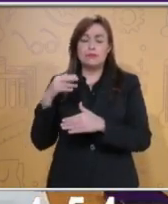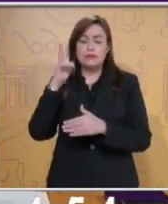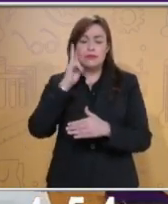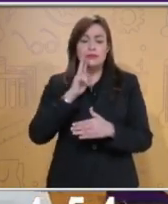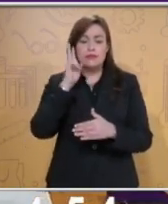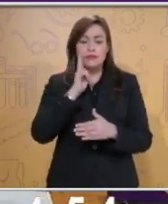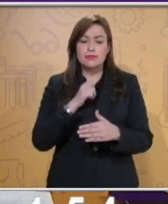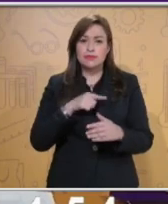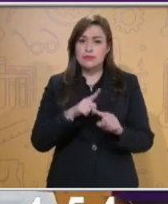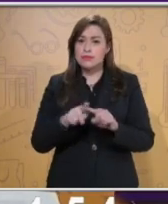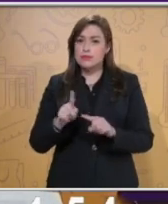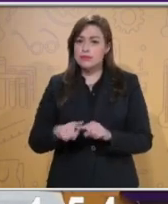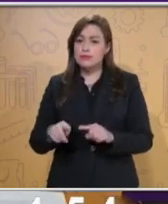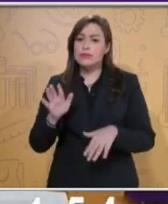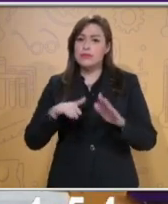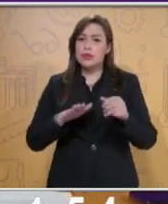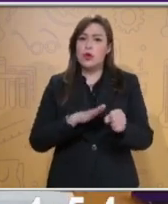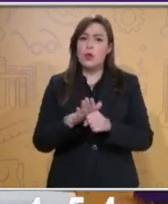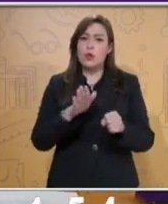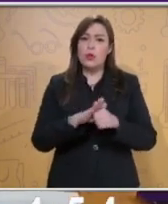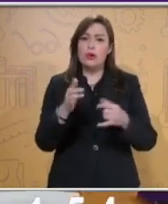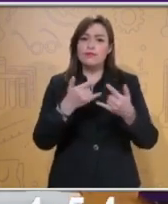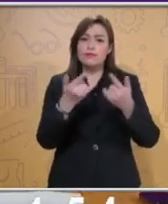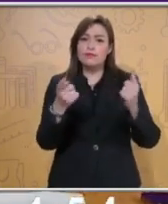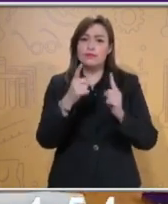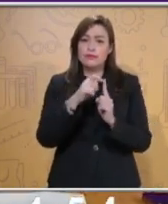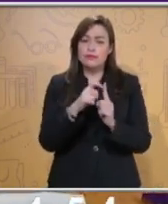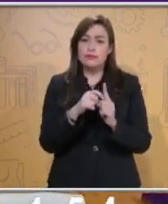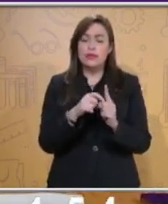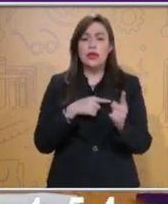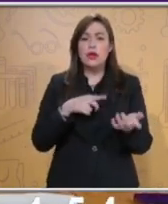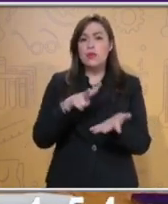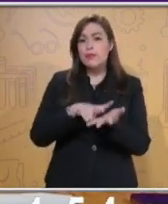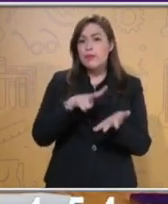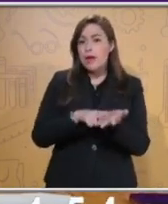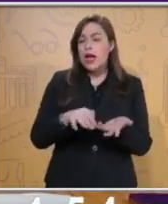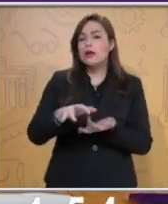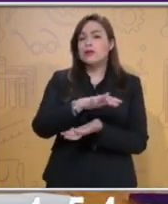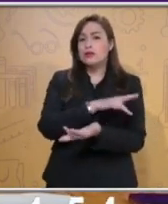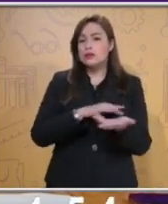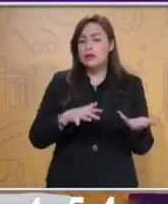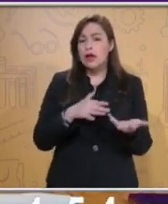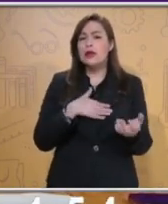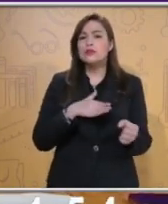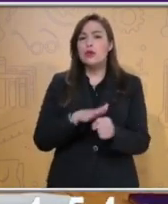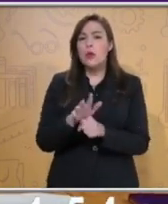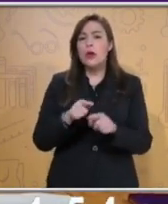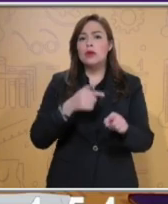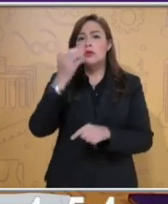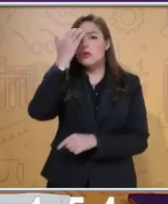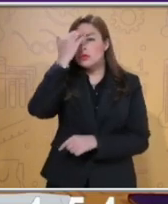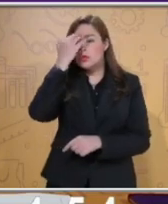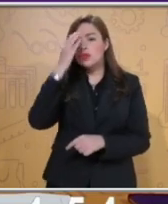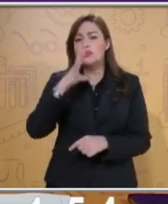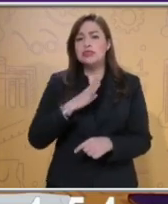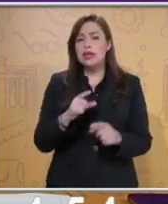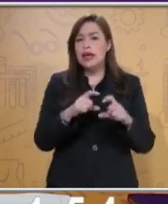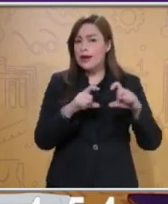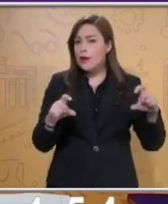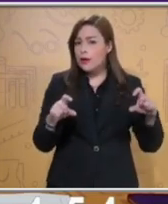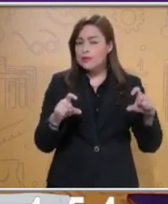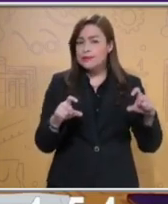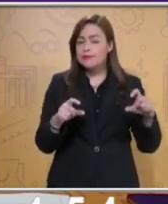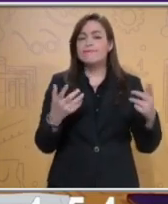strip. Do you think that social values are included in comic strips? Well, there are a lot